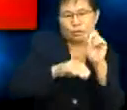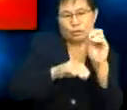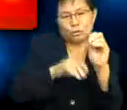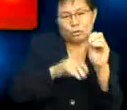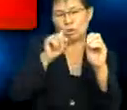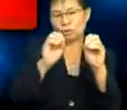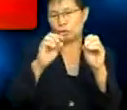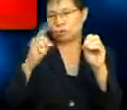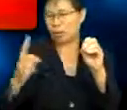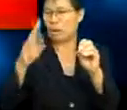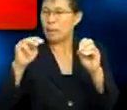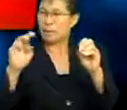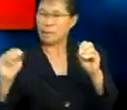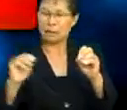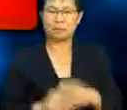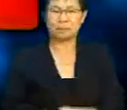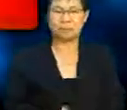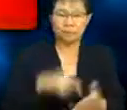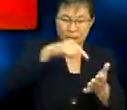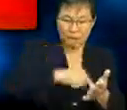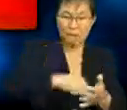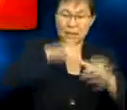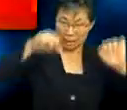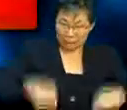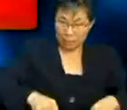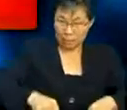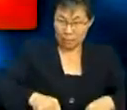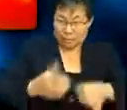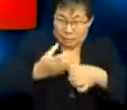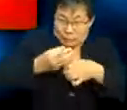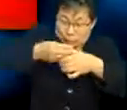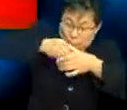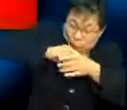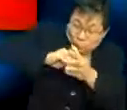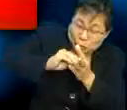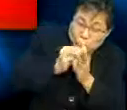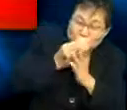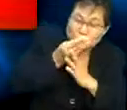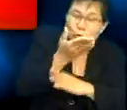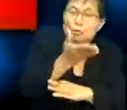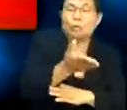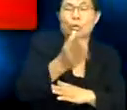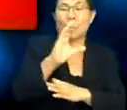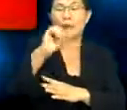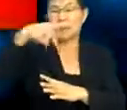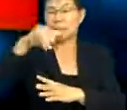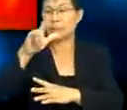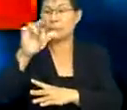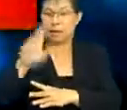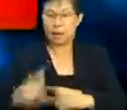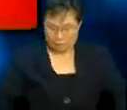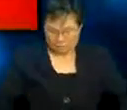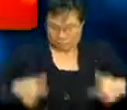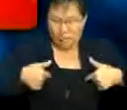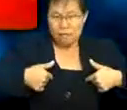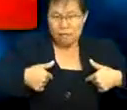less than 0.01 millimeters. This enables it to squeeze through capillaries.